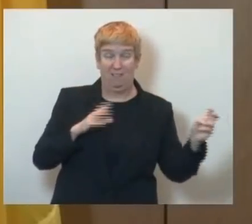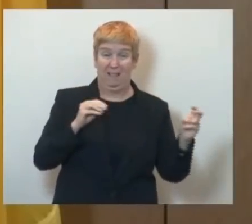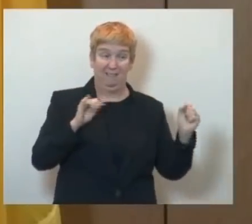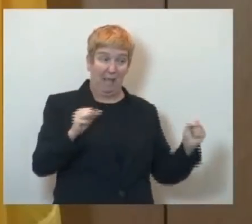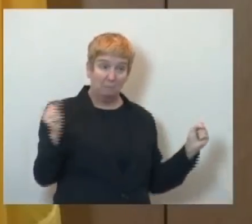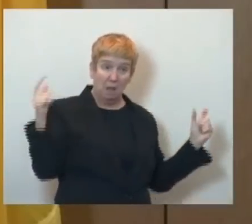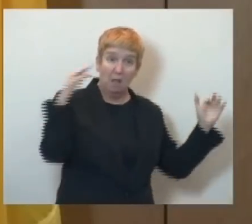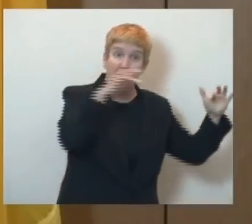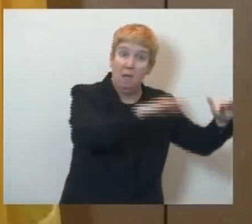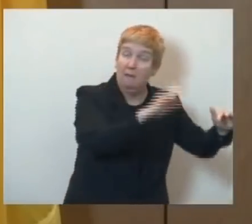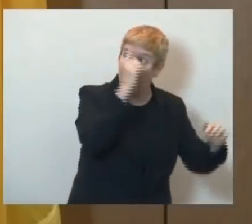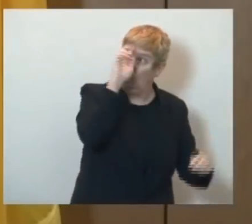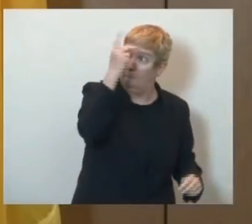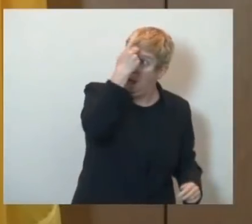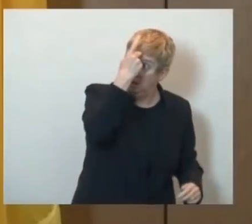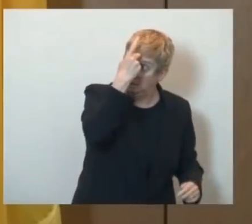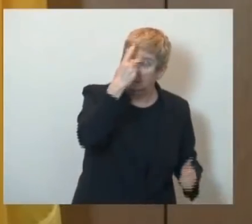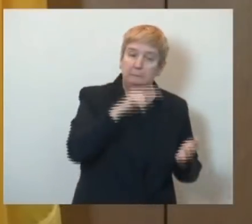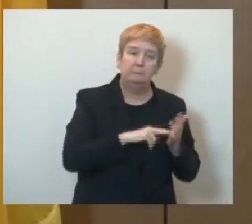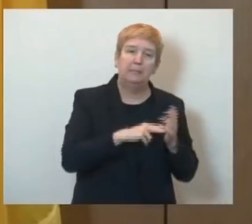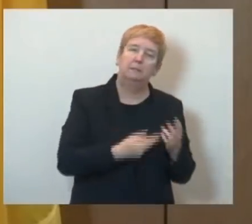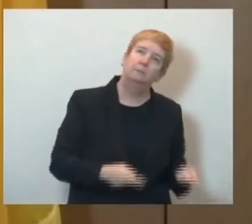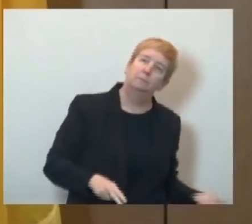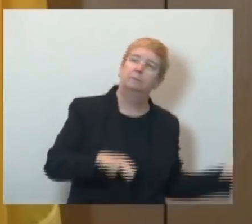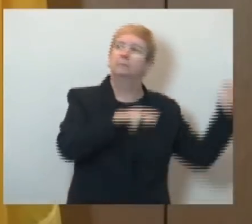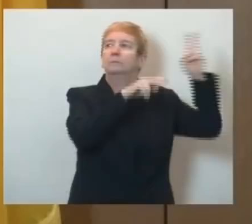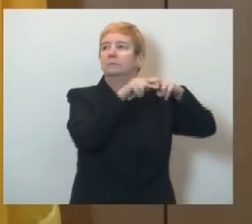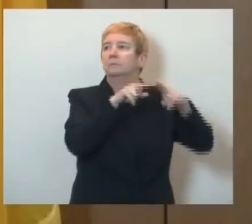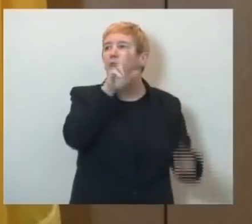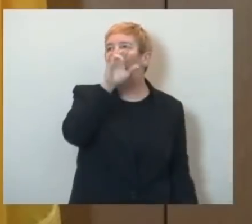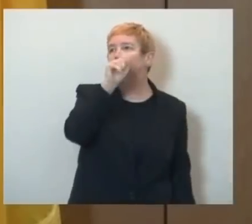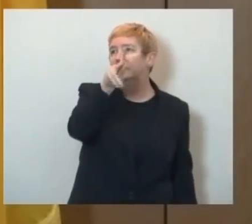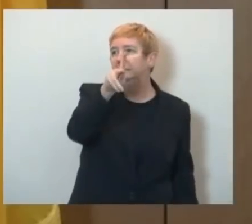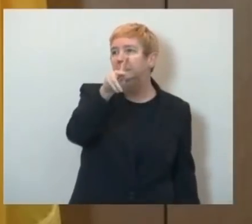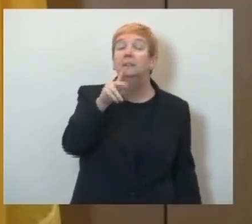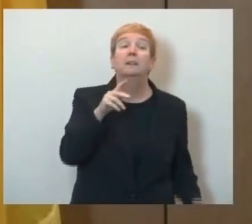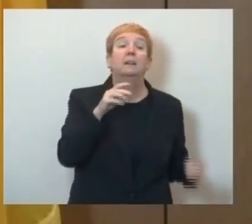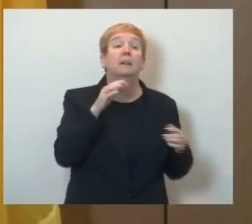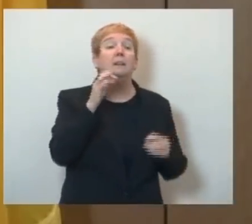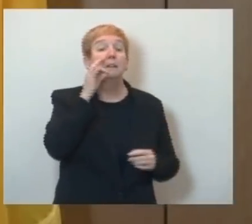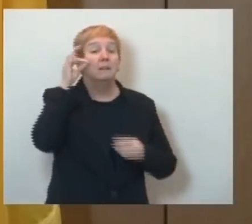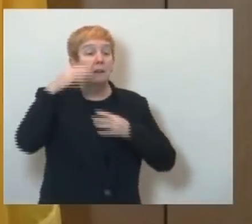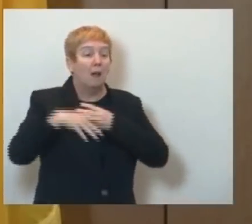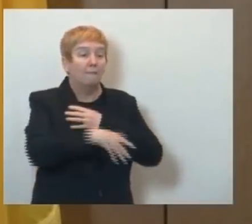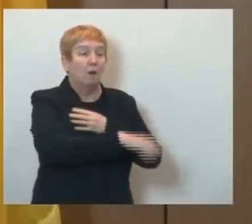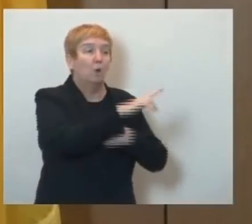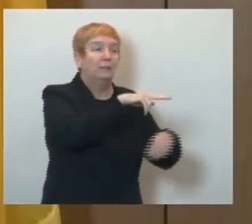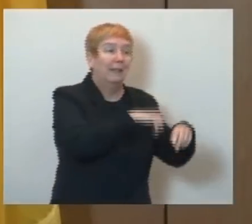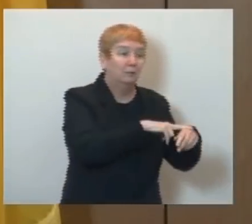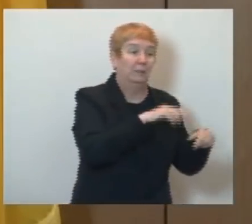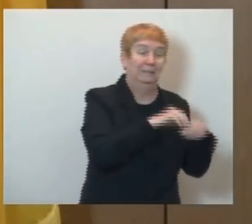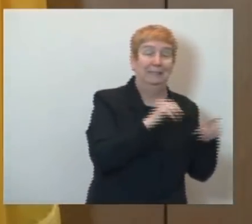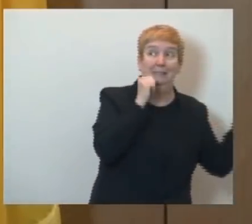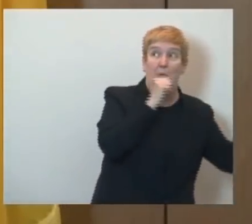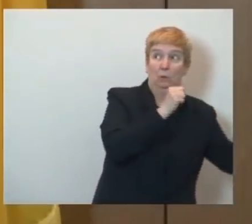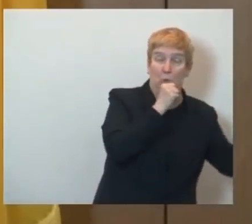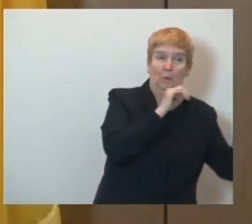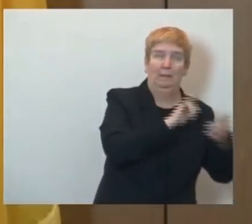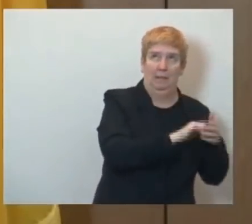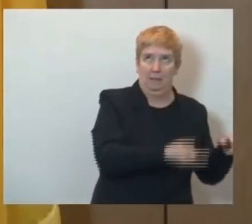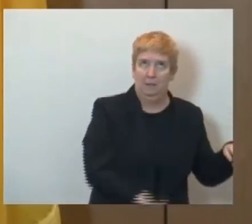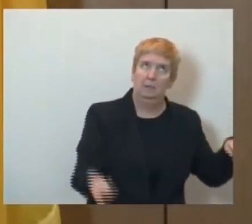gathering creates risk. The Navajo Nation is in Arizona, creates risk. All of